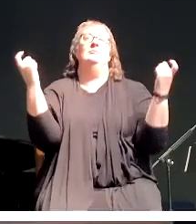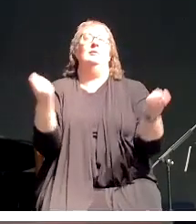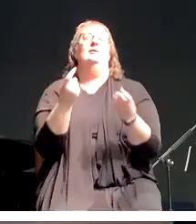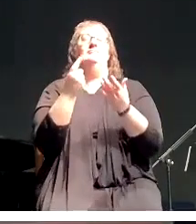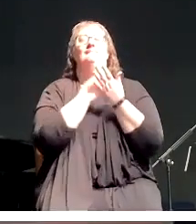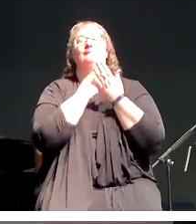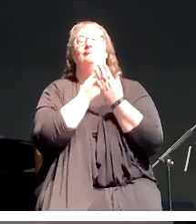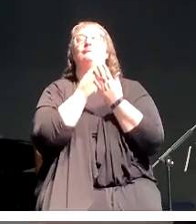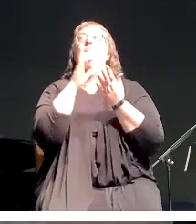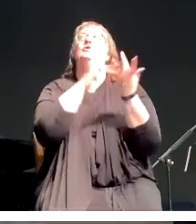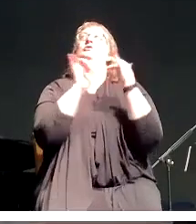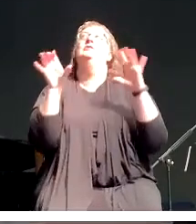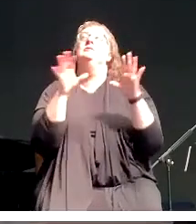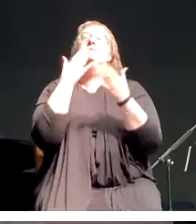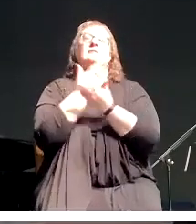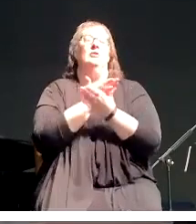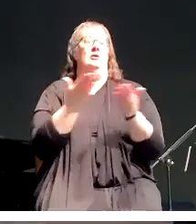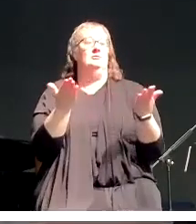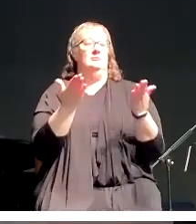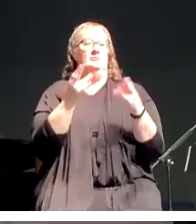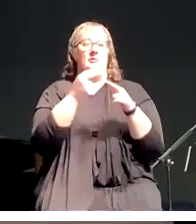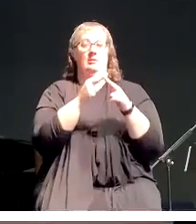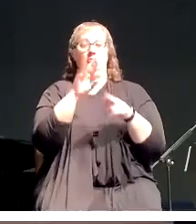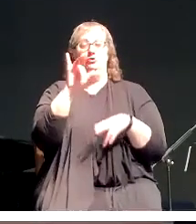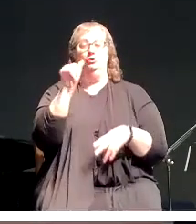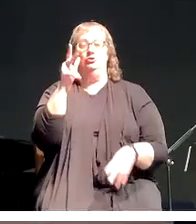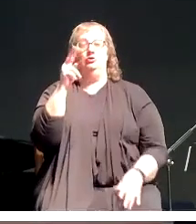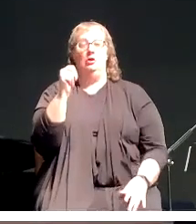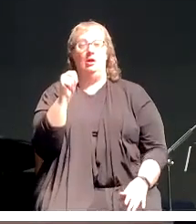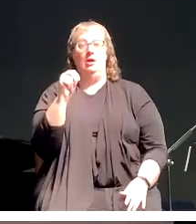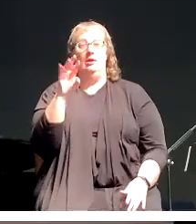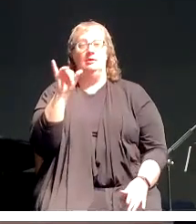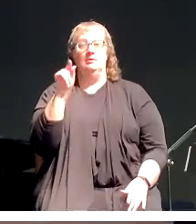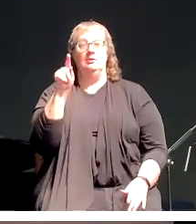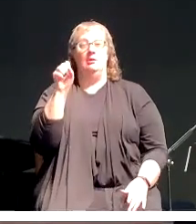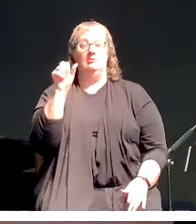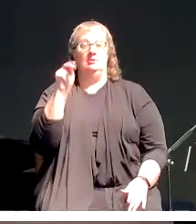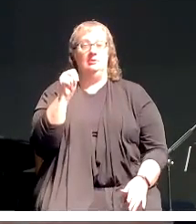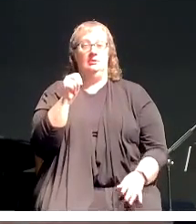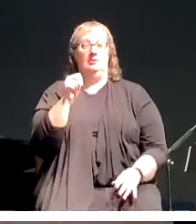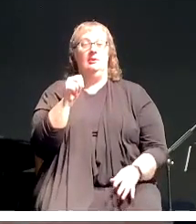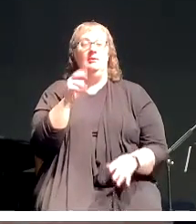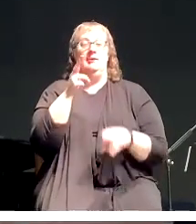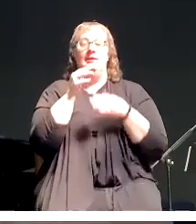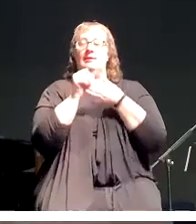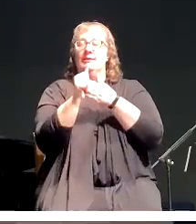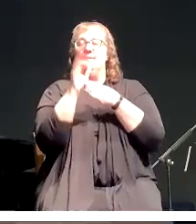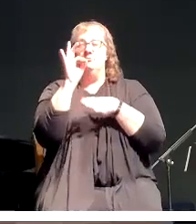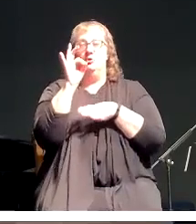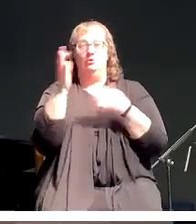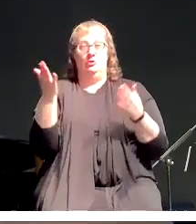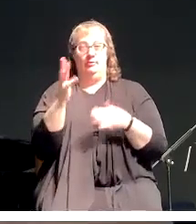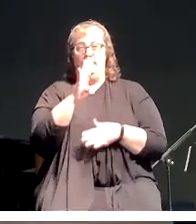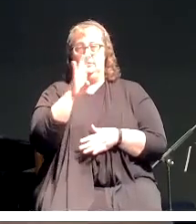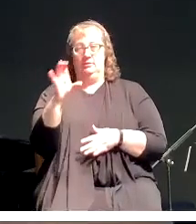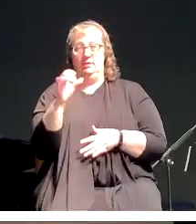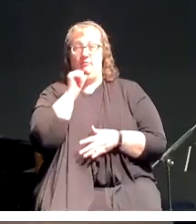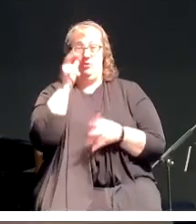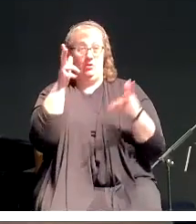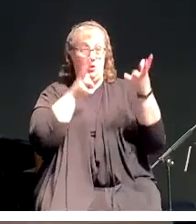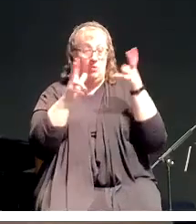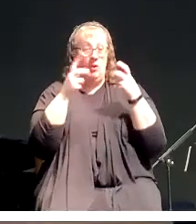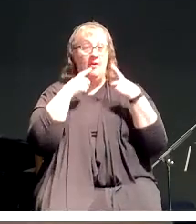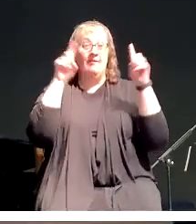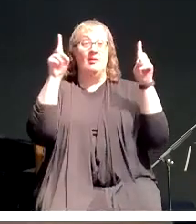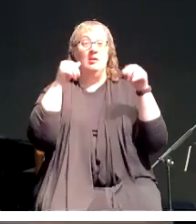what Jesus did for us. My name is John Thomason, and I am the lead minister here at Buckeye. If you have not heard, we have